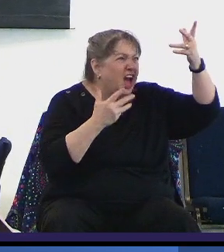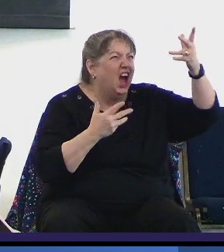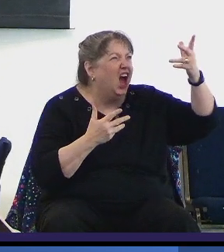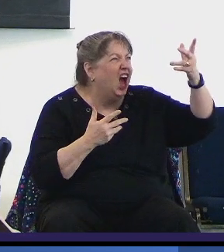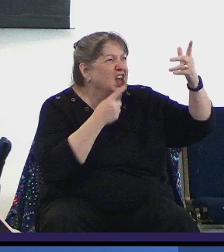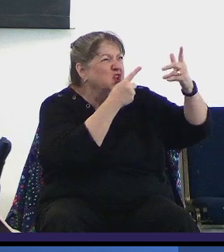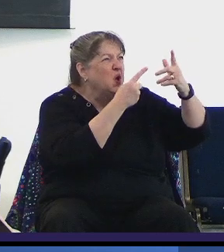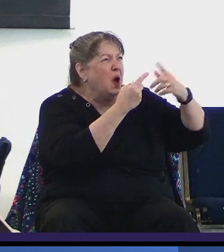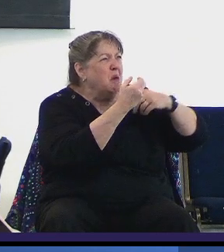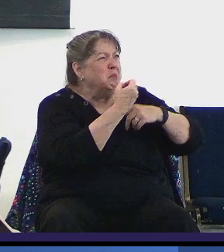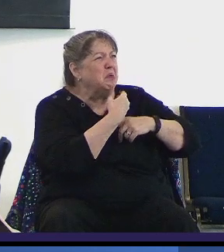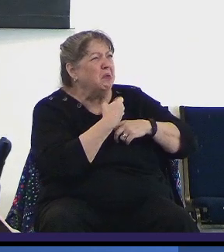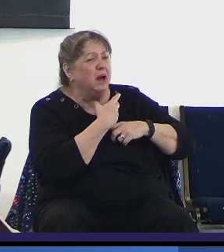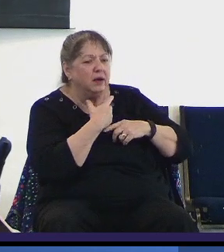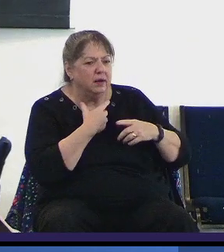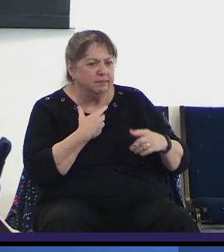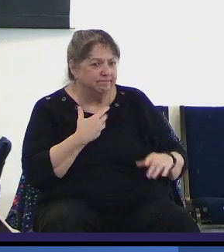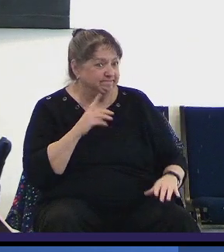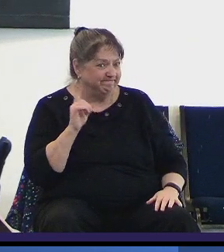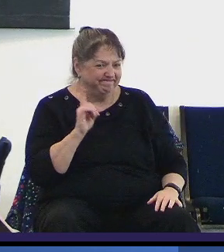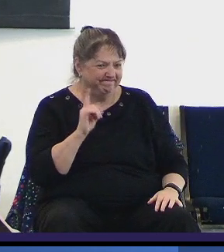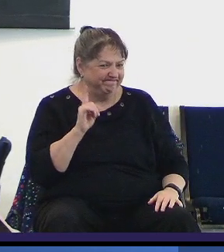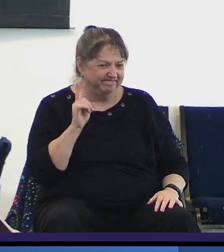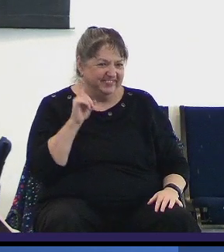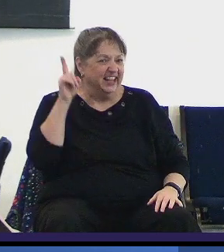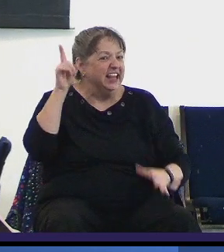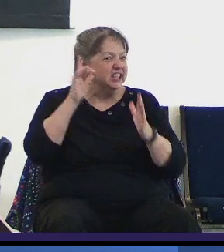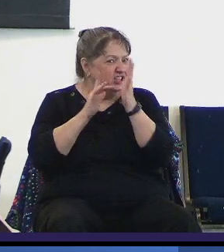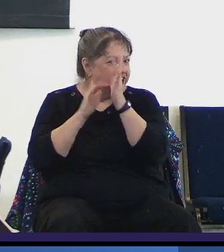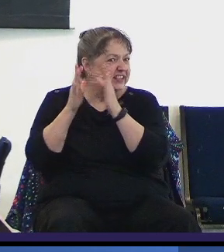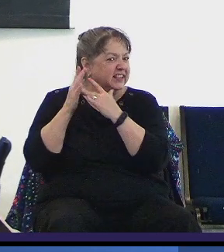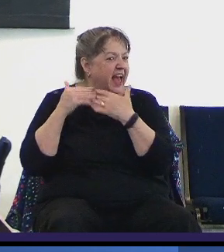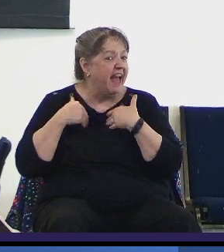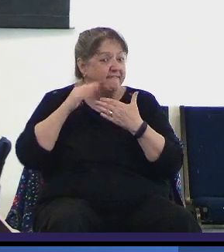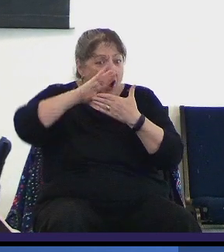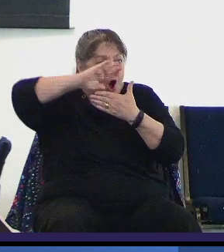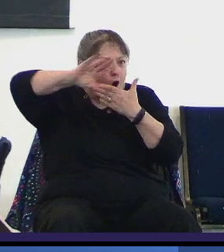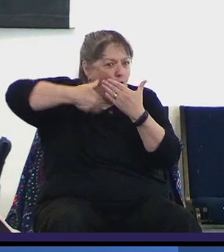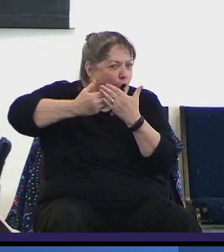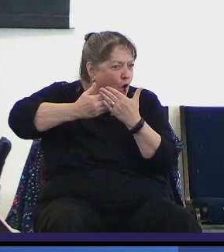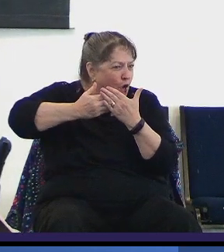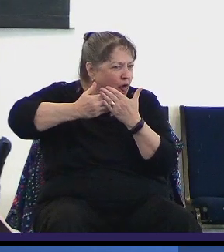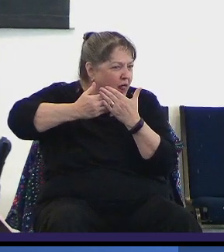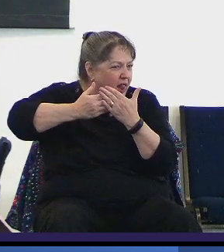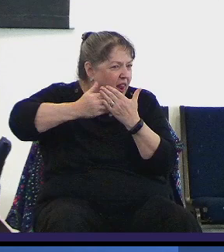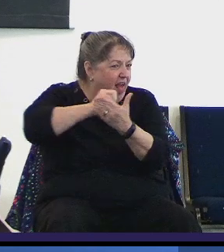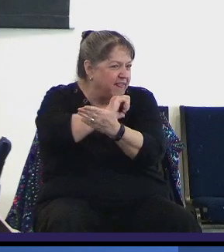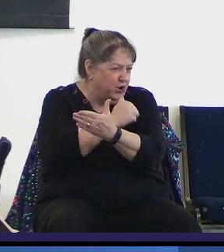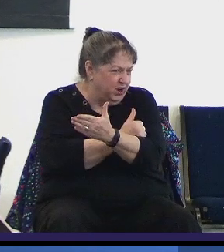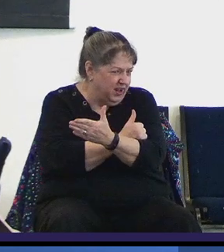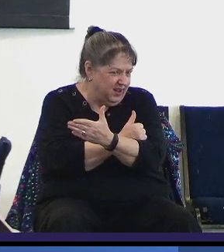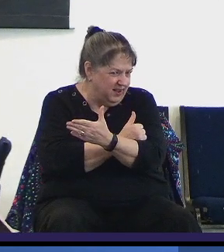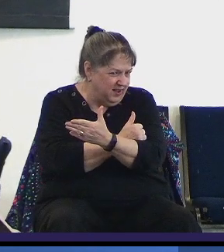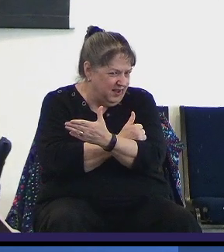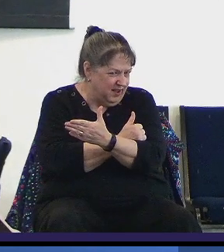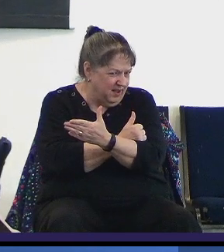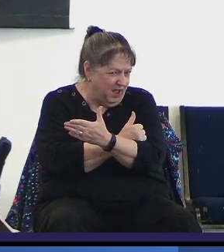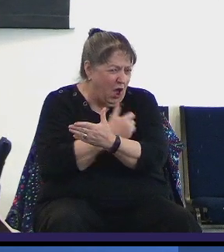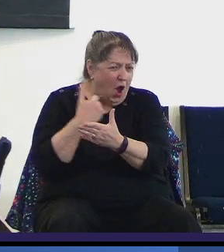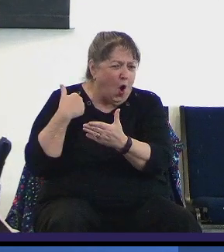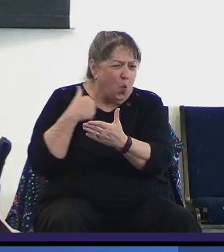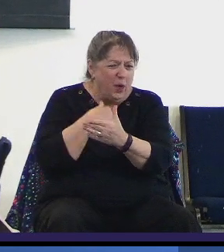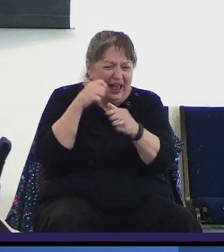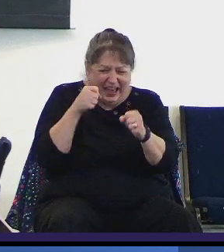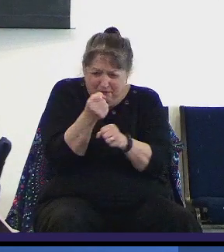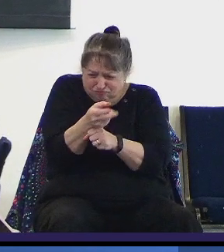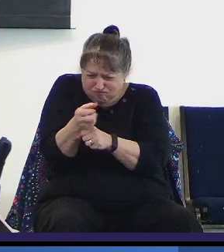that. We are more than conquerors in Christ. We have authority to trample on snakes and scorpions and to overcome all the